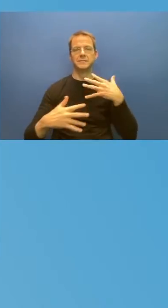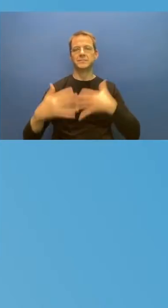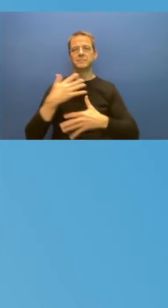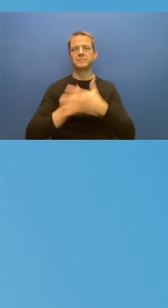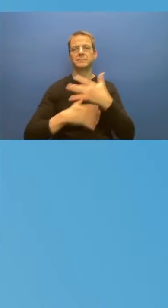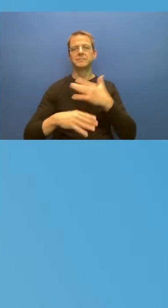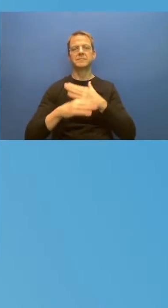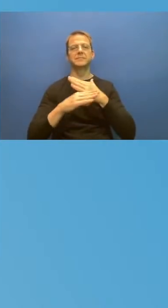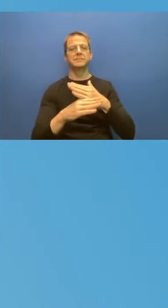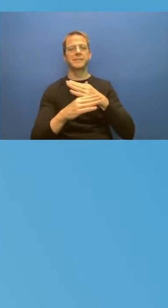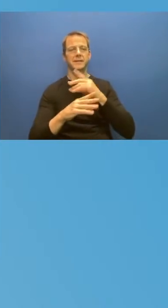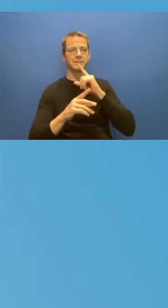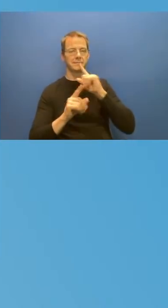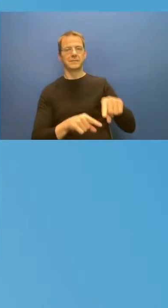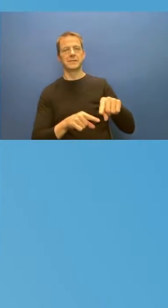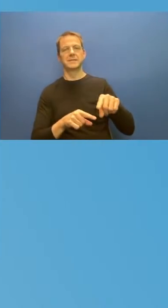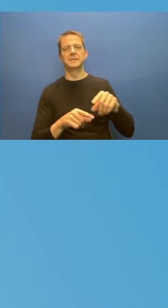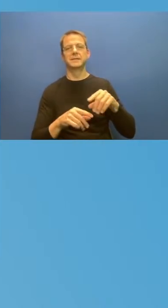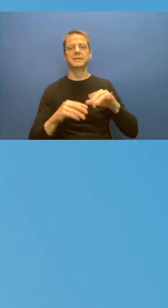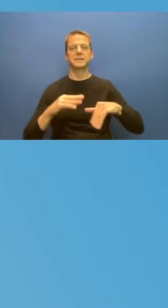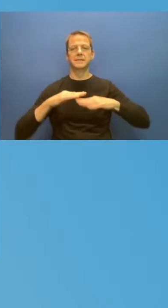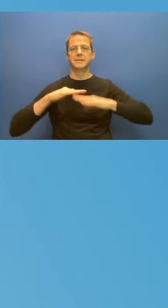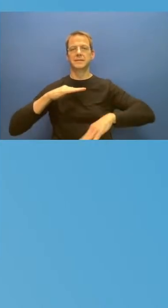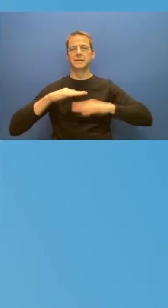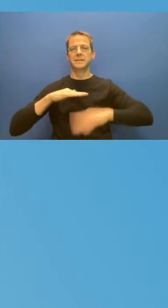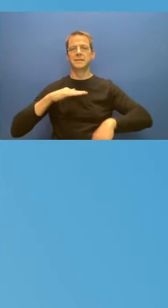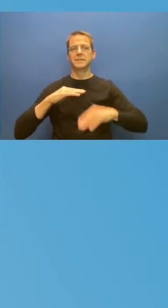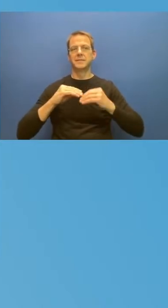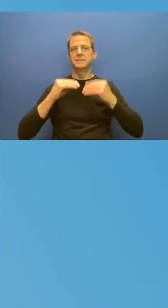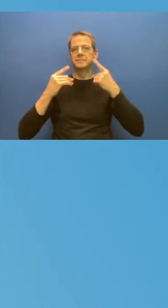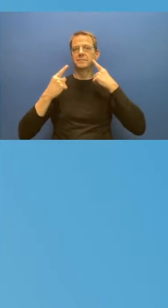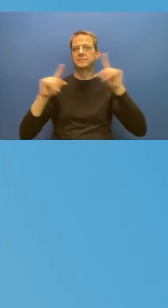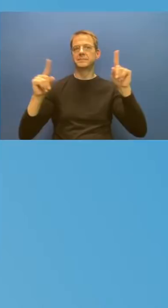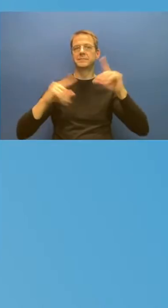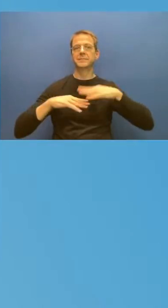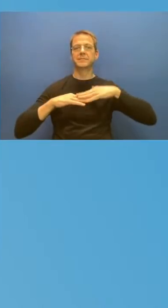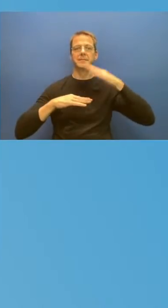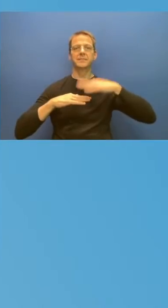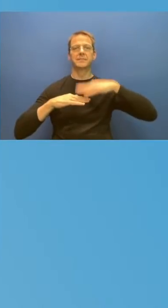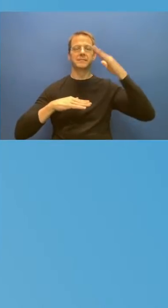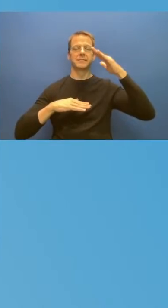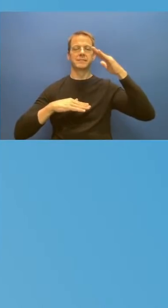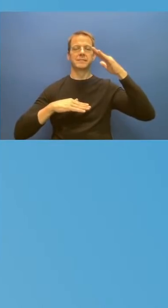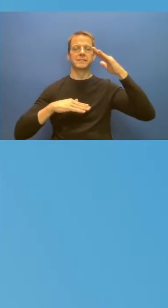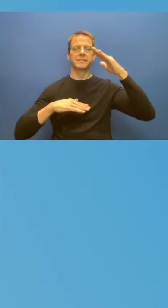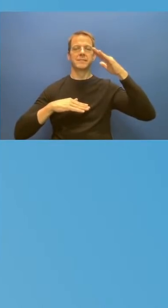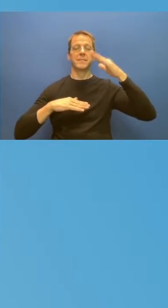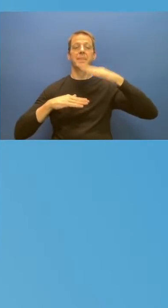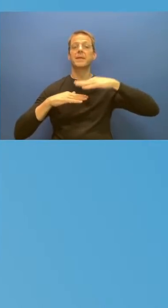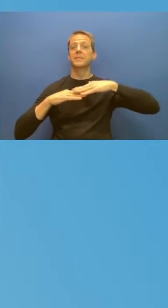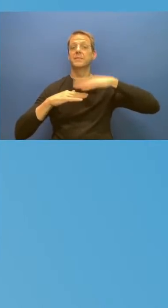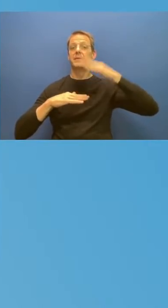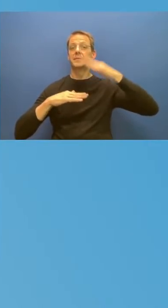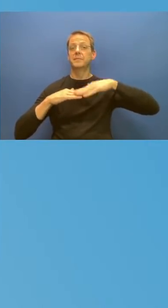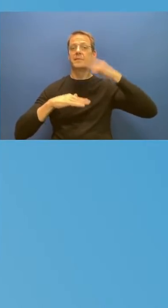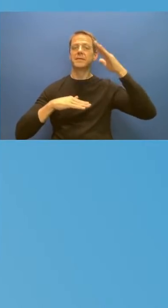is more governed by our mucosal immune system. So I think that to get